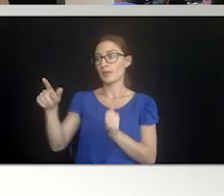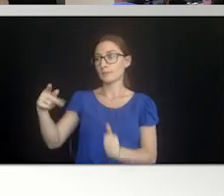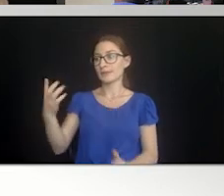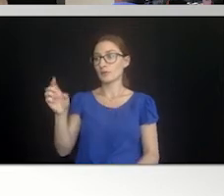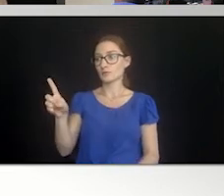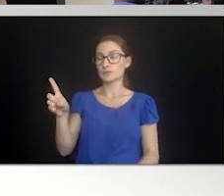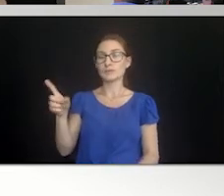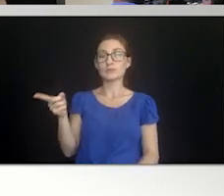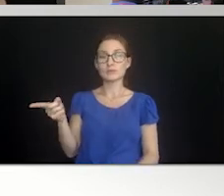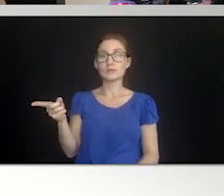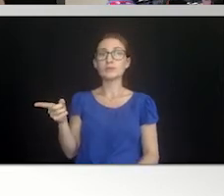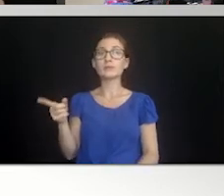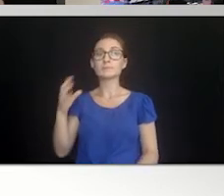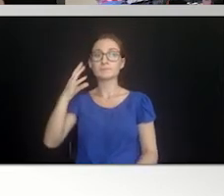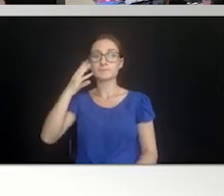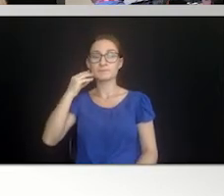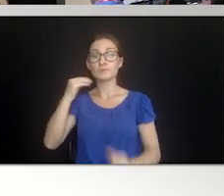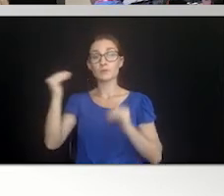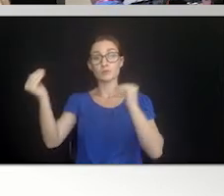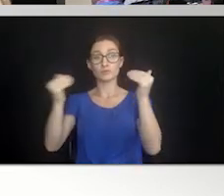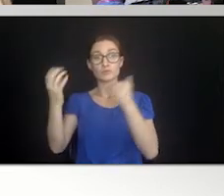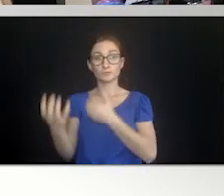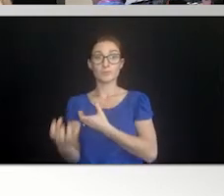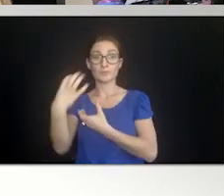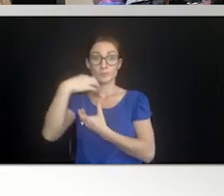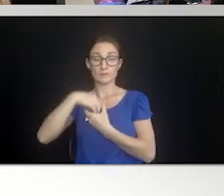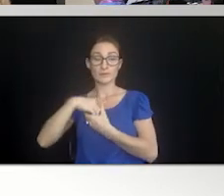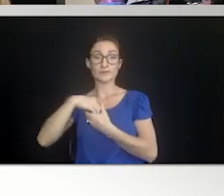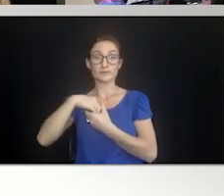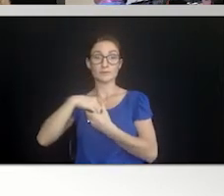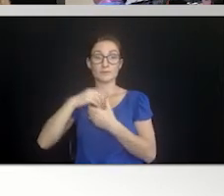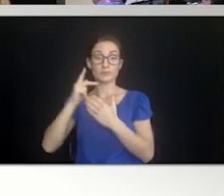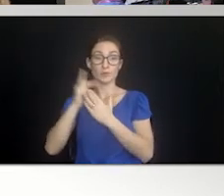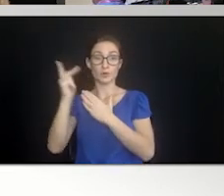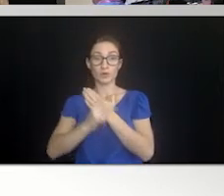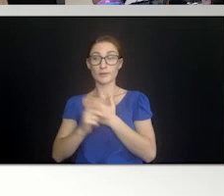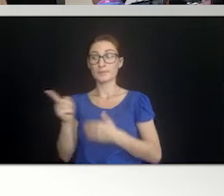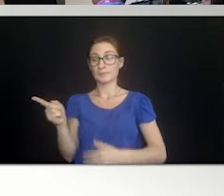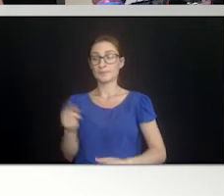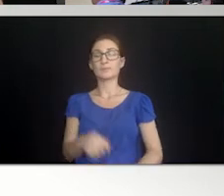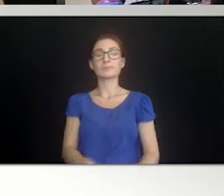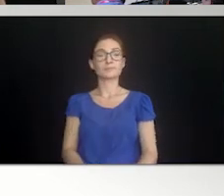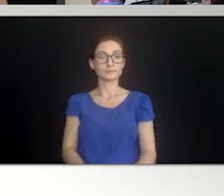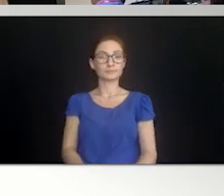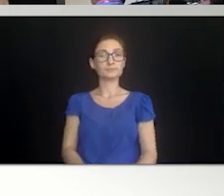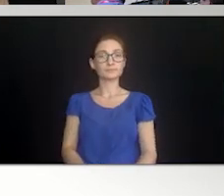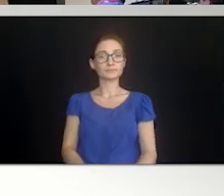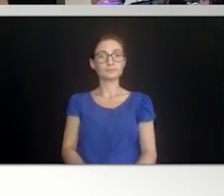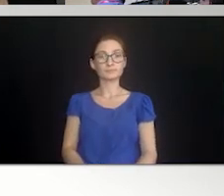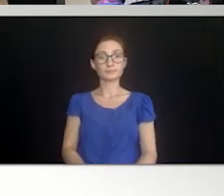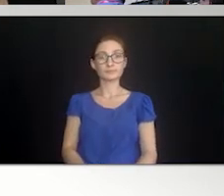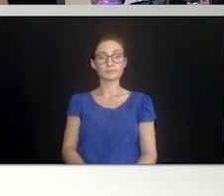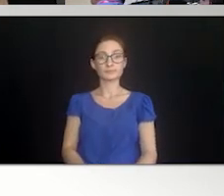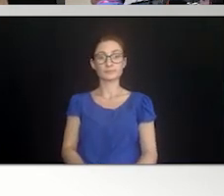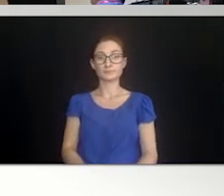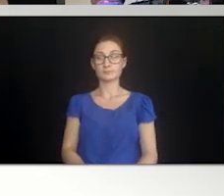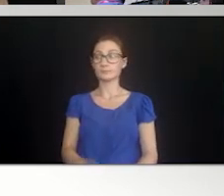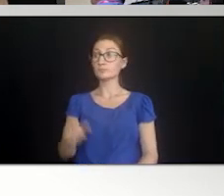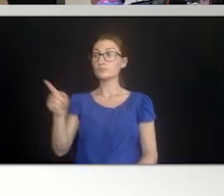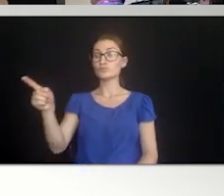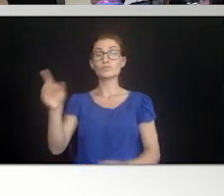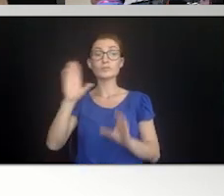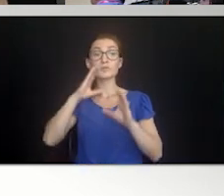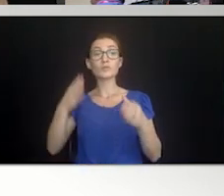Rutgers who dealt with the adult ASD program at the MacArthur Center. And she was tasked with helping